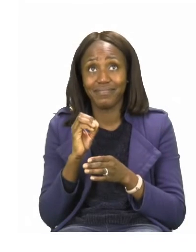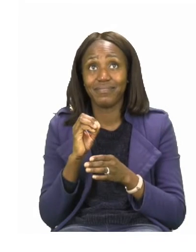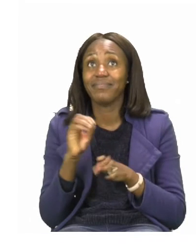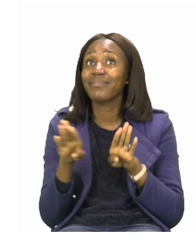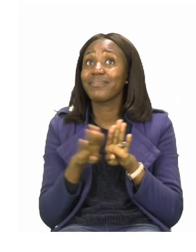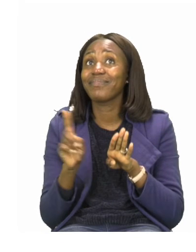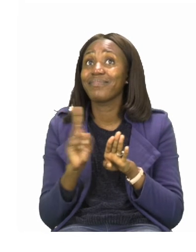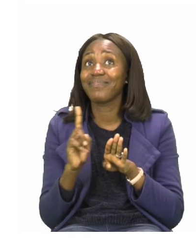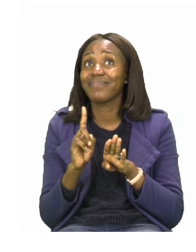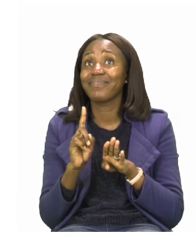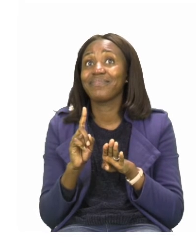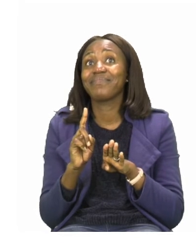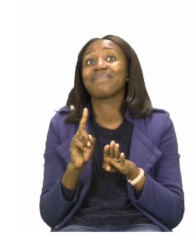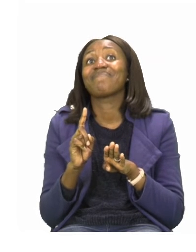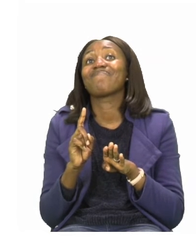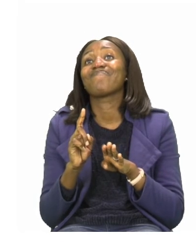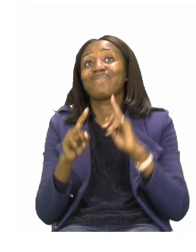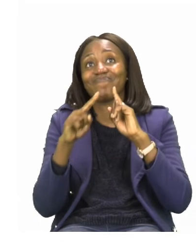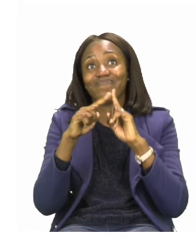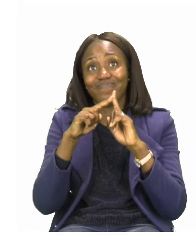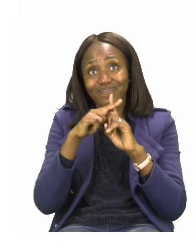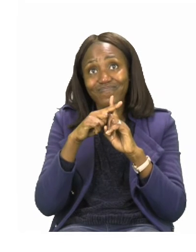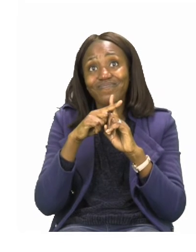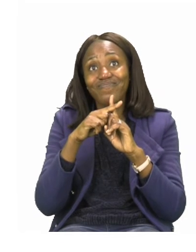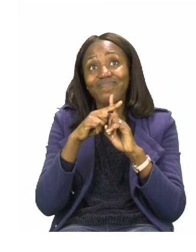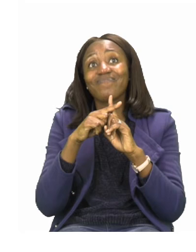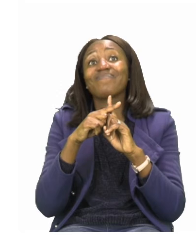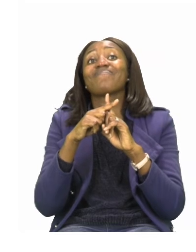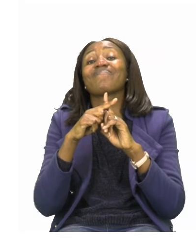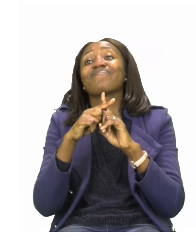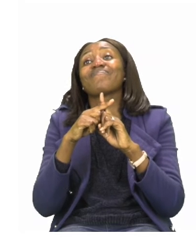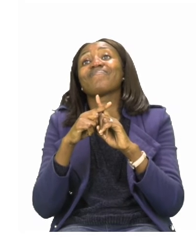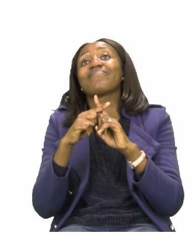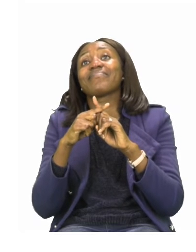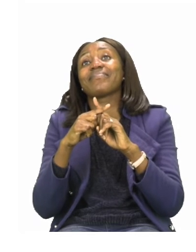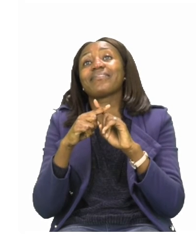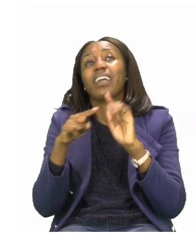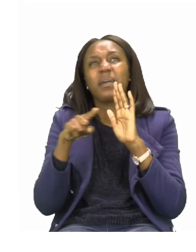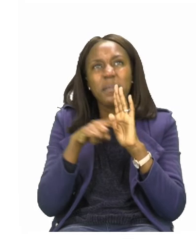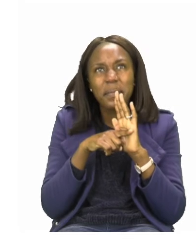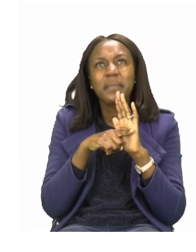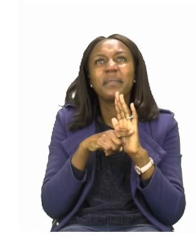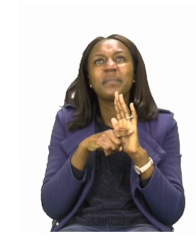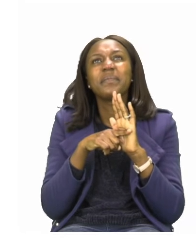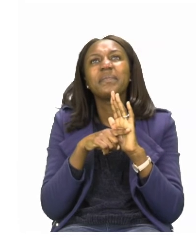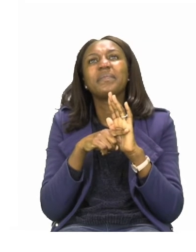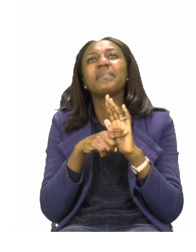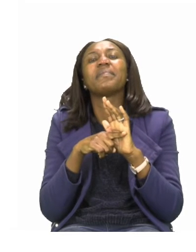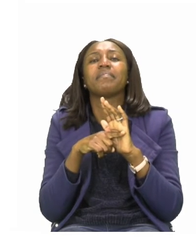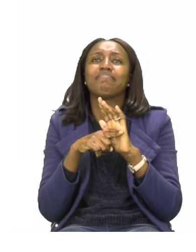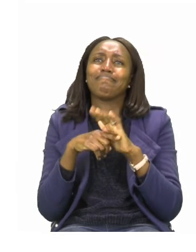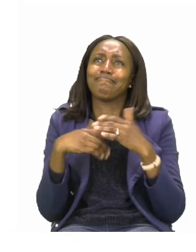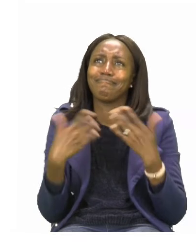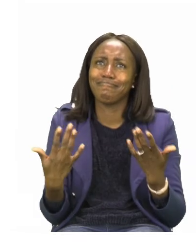doing computation. But instead of the normal one that we have a special mission. We want to